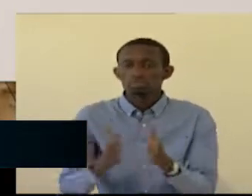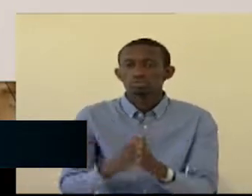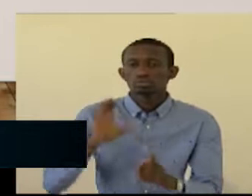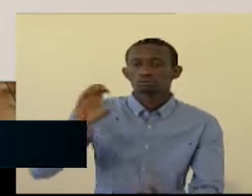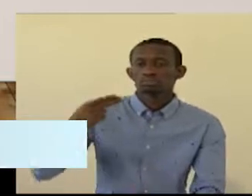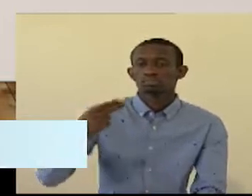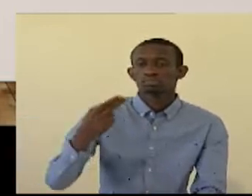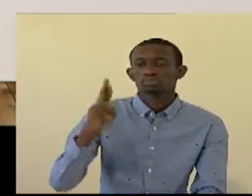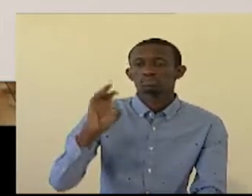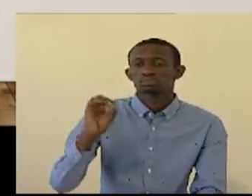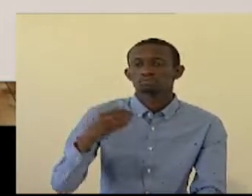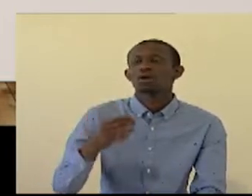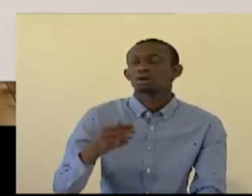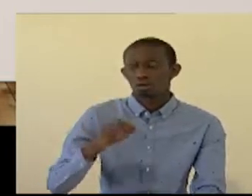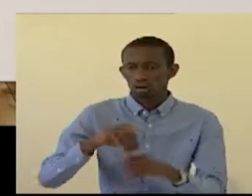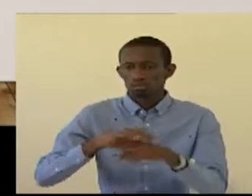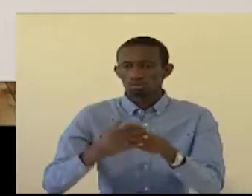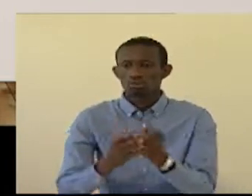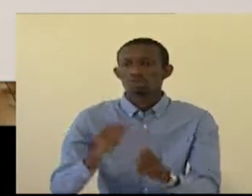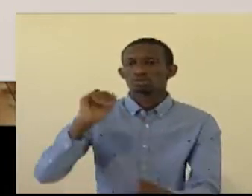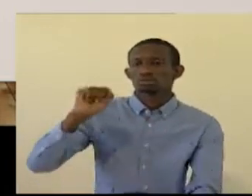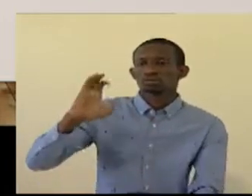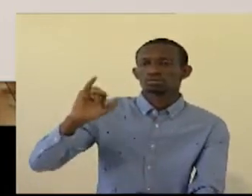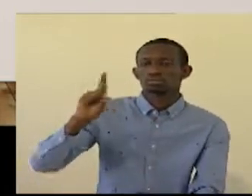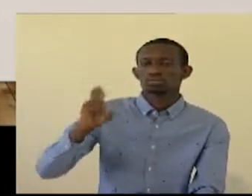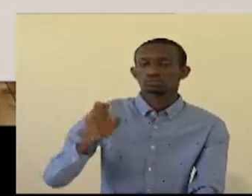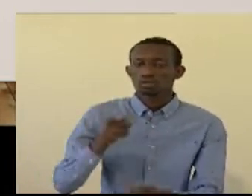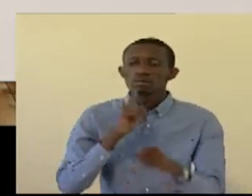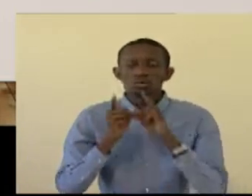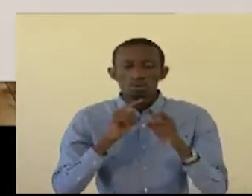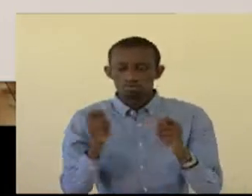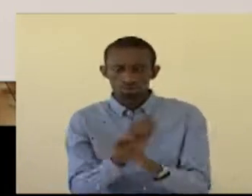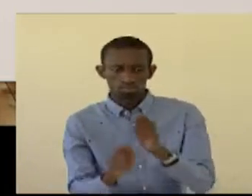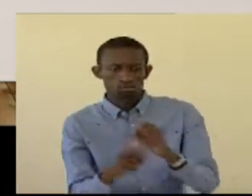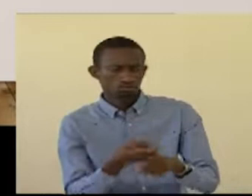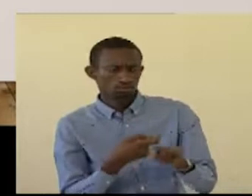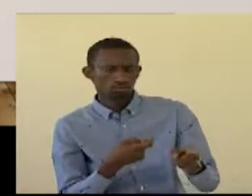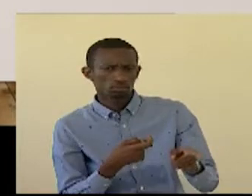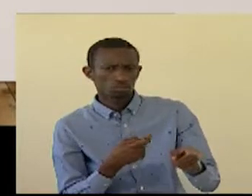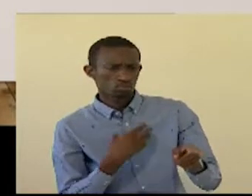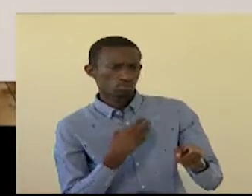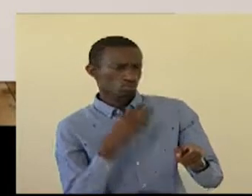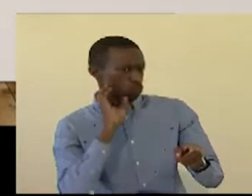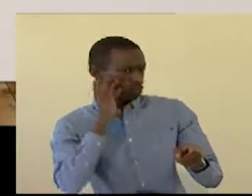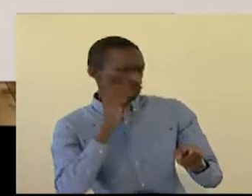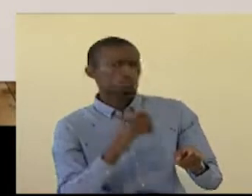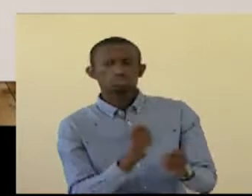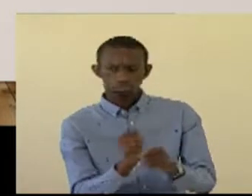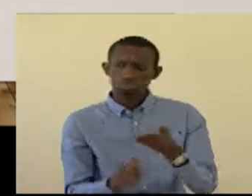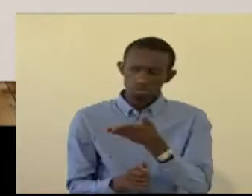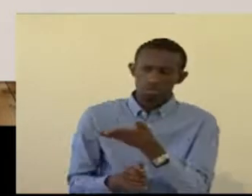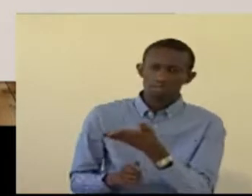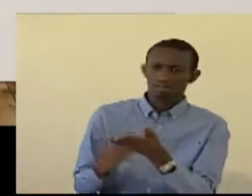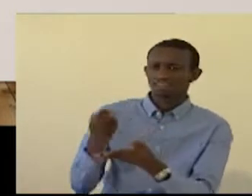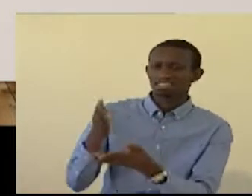acidic medium to produce an acid. The color changes from orange to green. We will see that when we will be carrying out